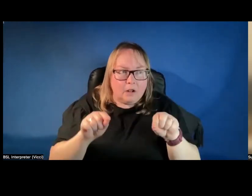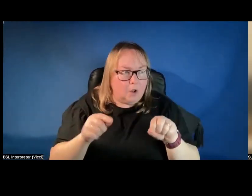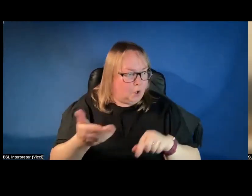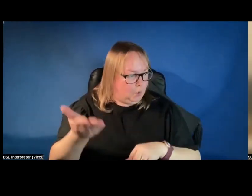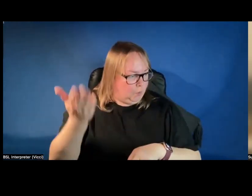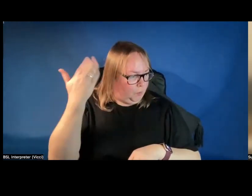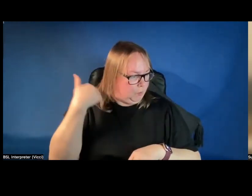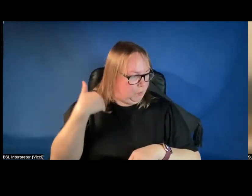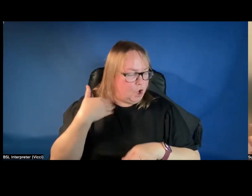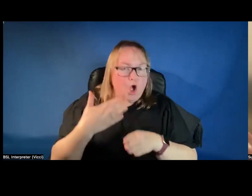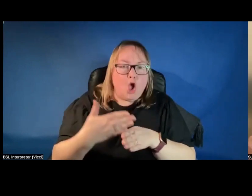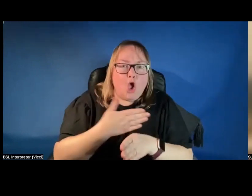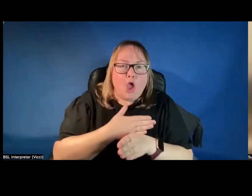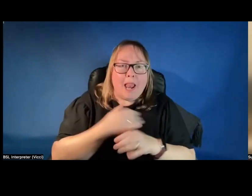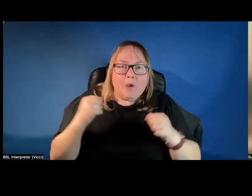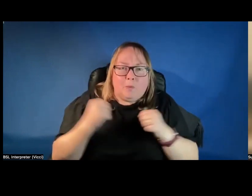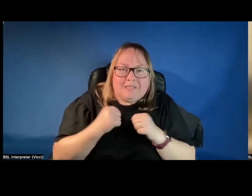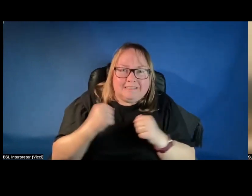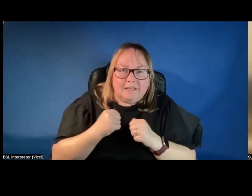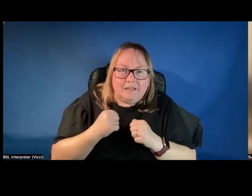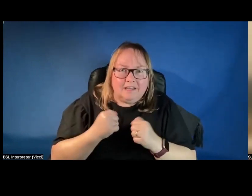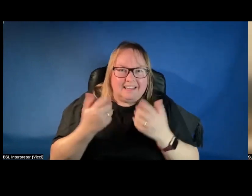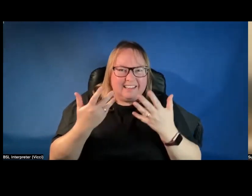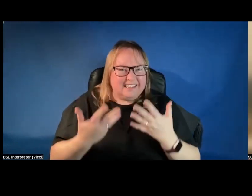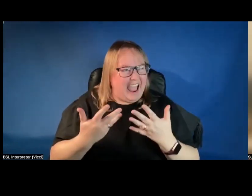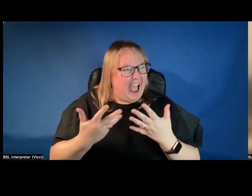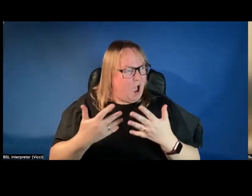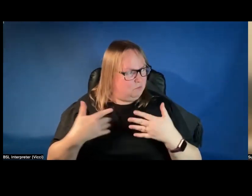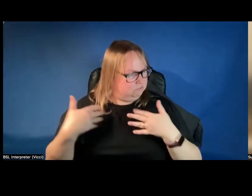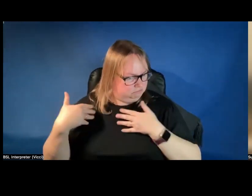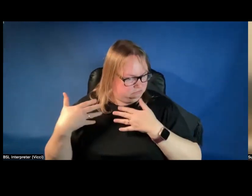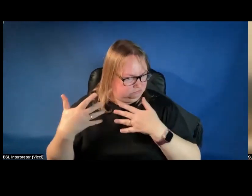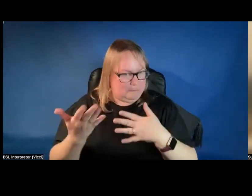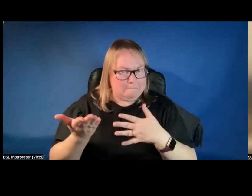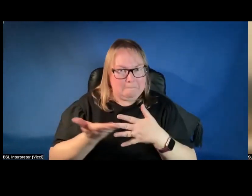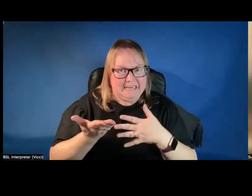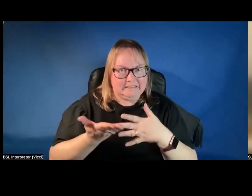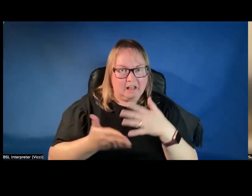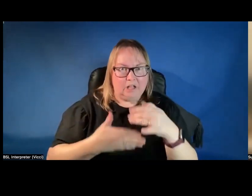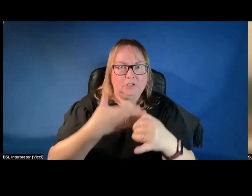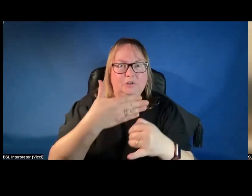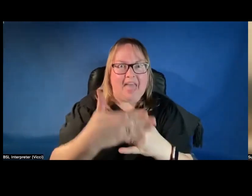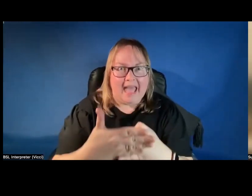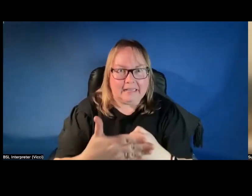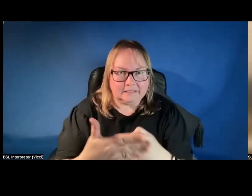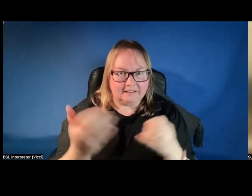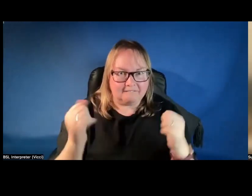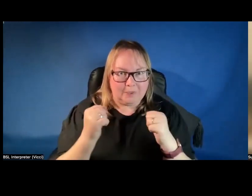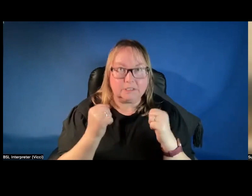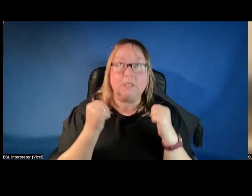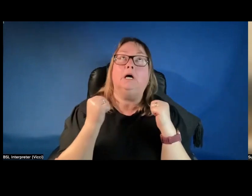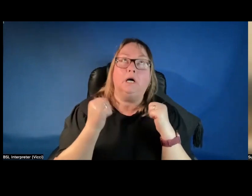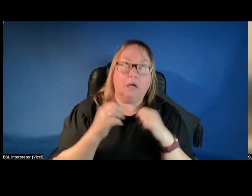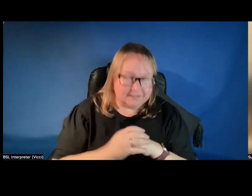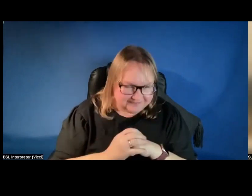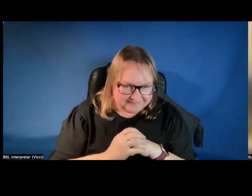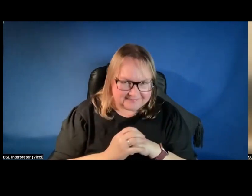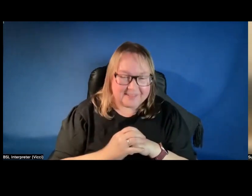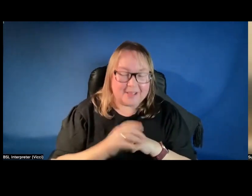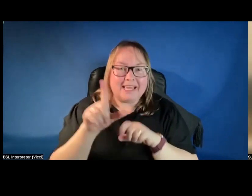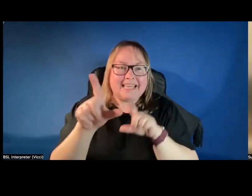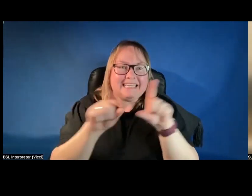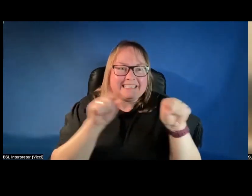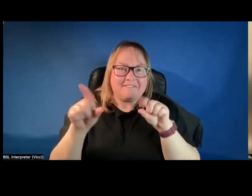in midwinter, veering towards late winter. Yes. So our invitation was to do